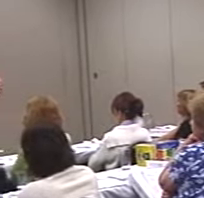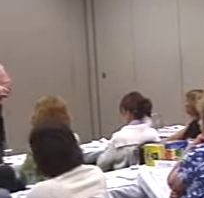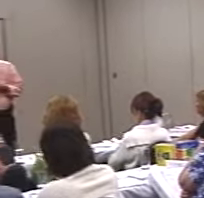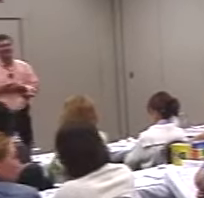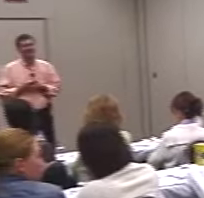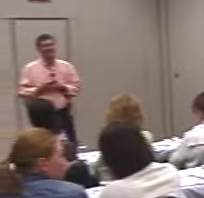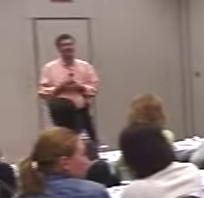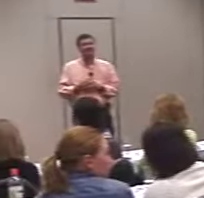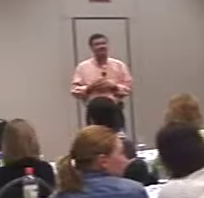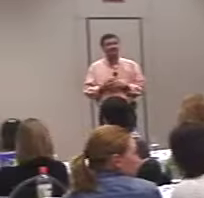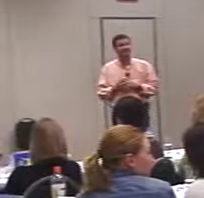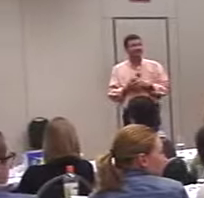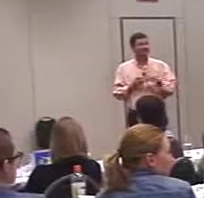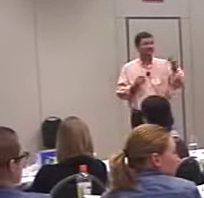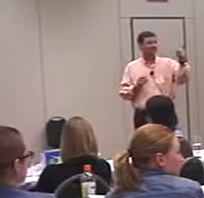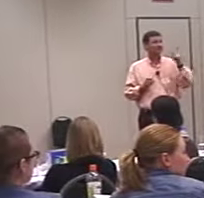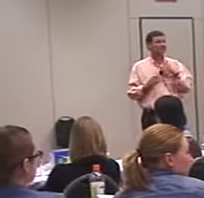yet.